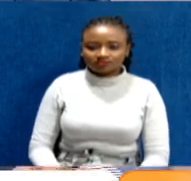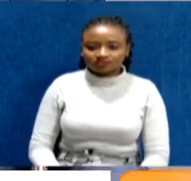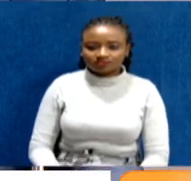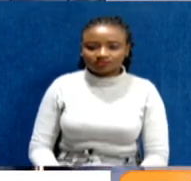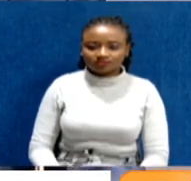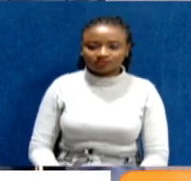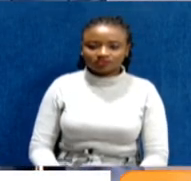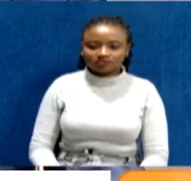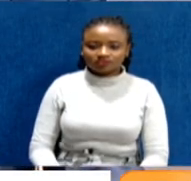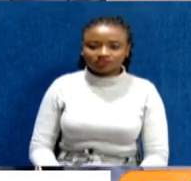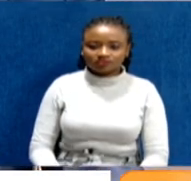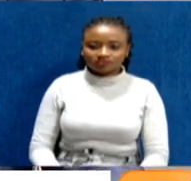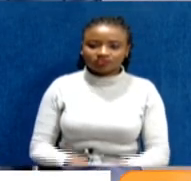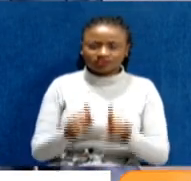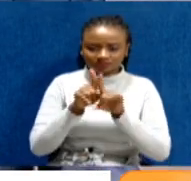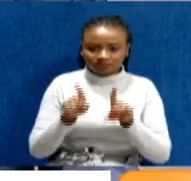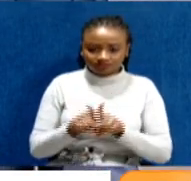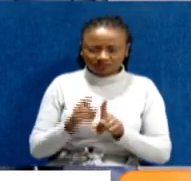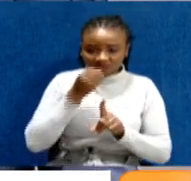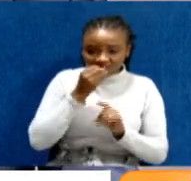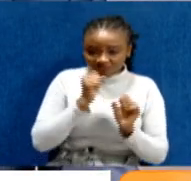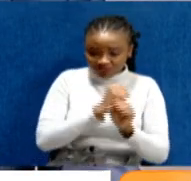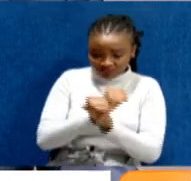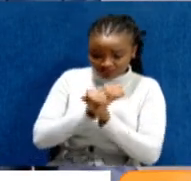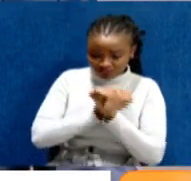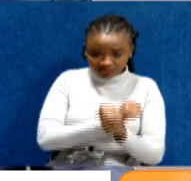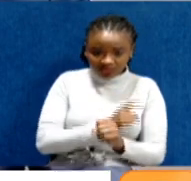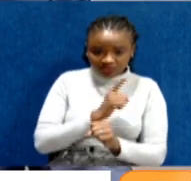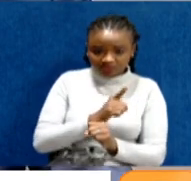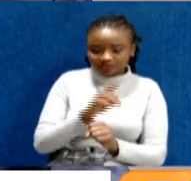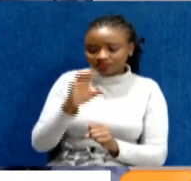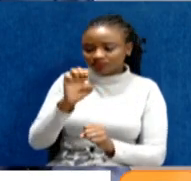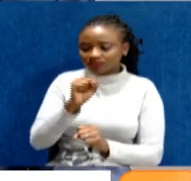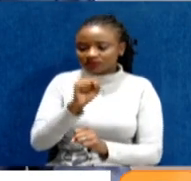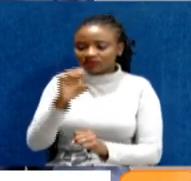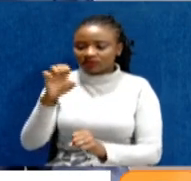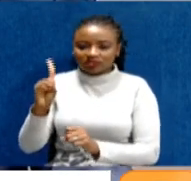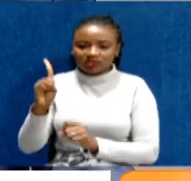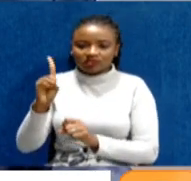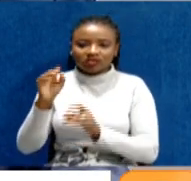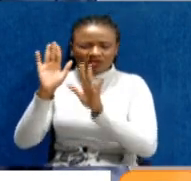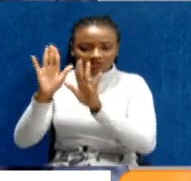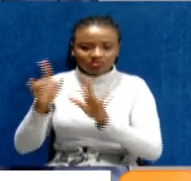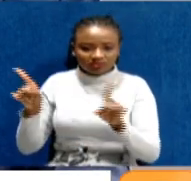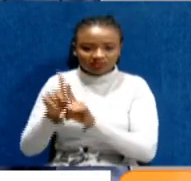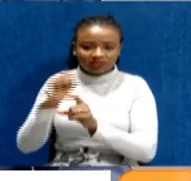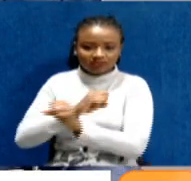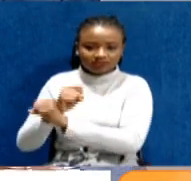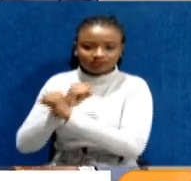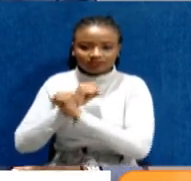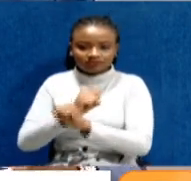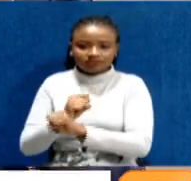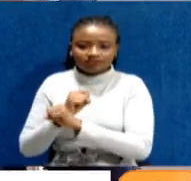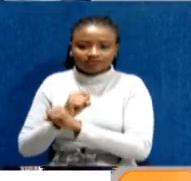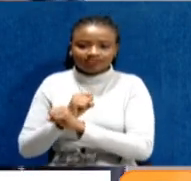side. Seed is very key. So seed variety and selection becomes very paramount. Okay. We should not have farmers